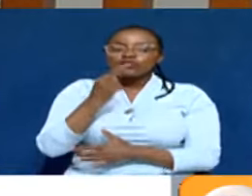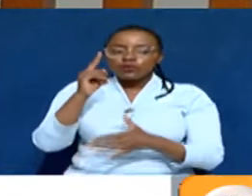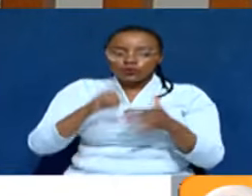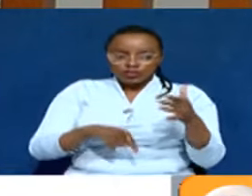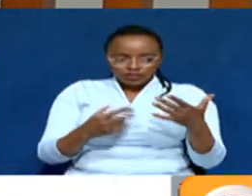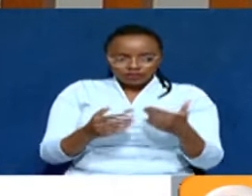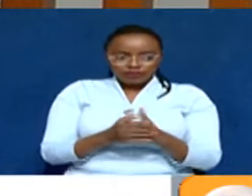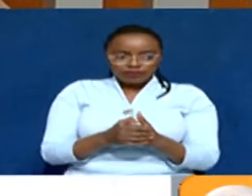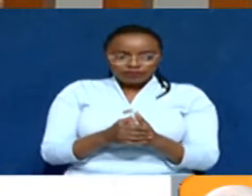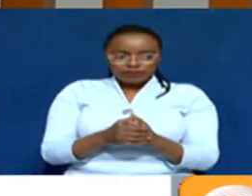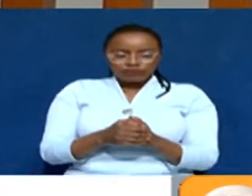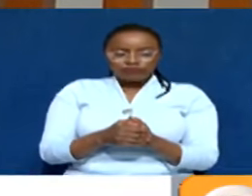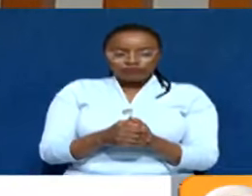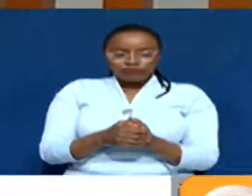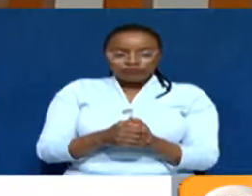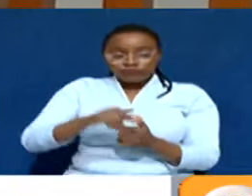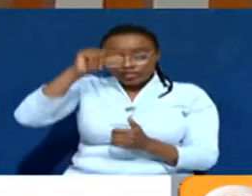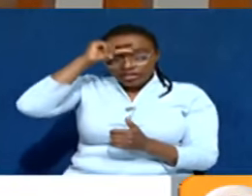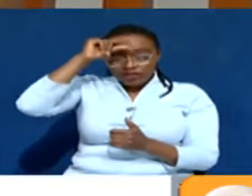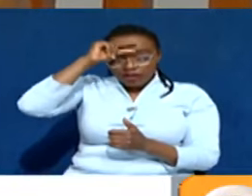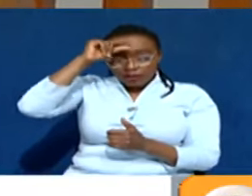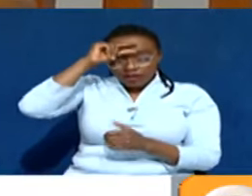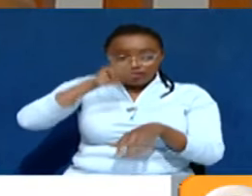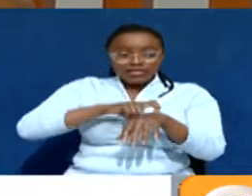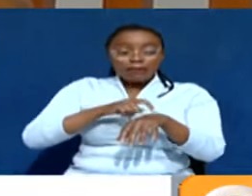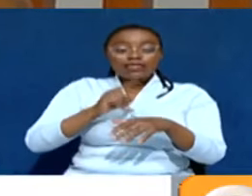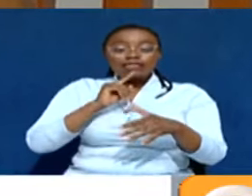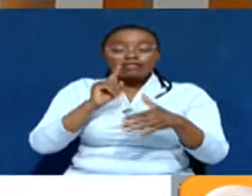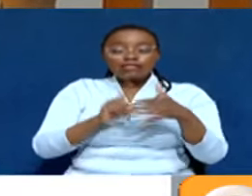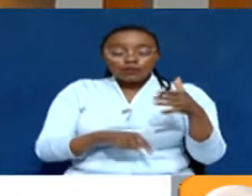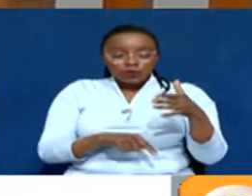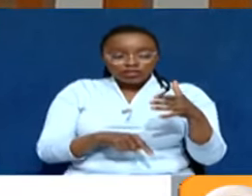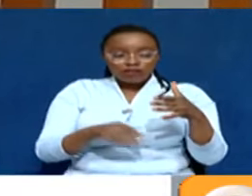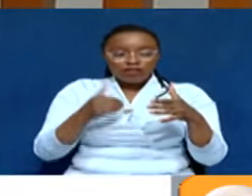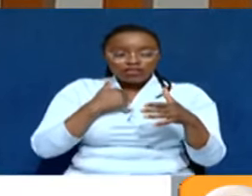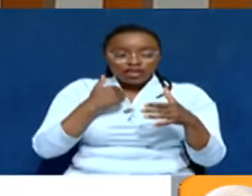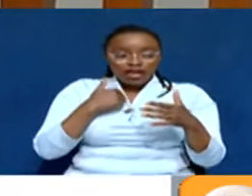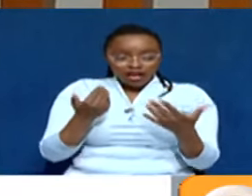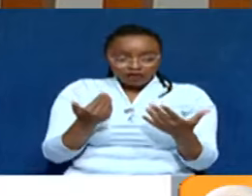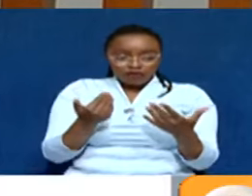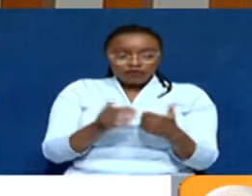say this, Jeff. The government, when they say that they appointed